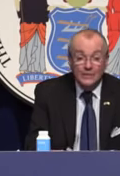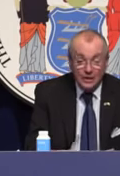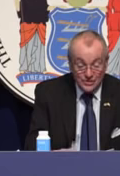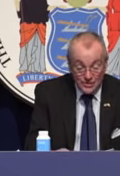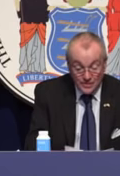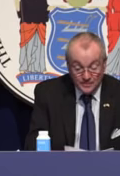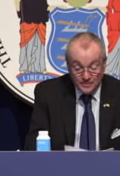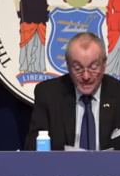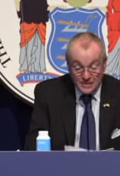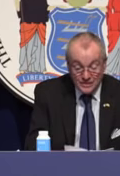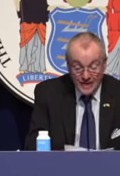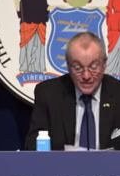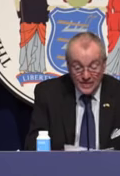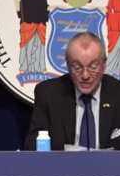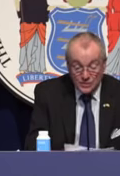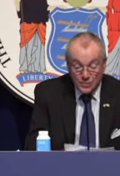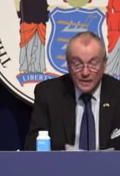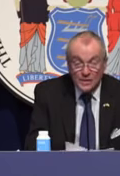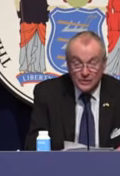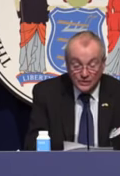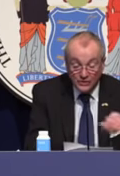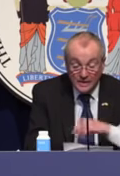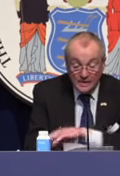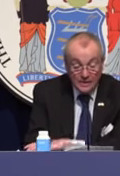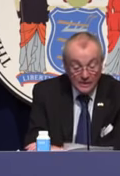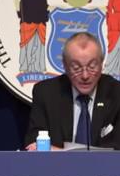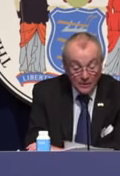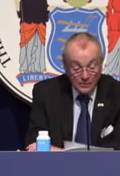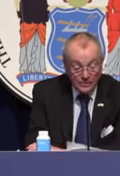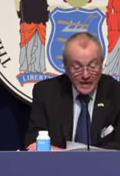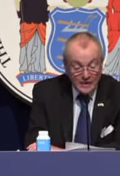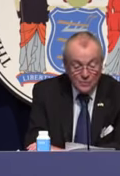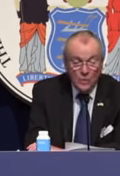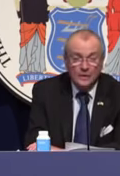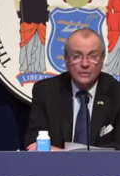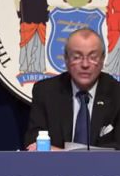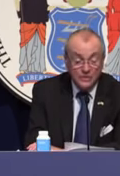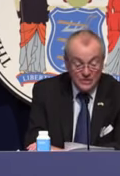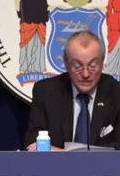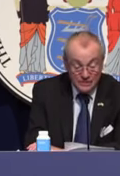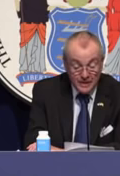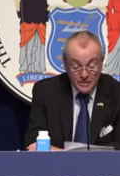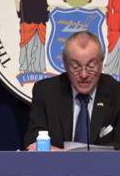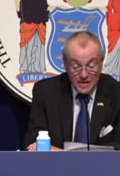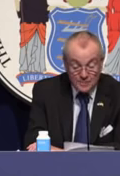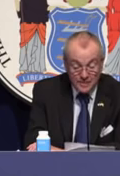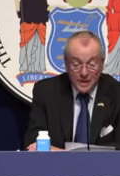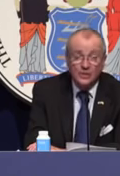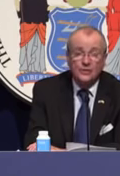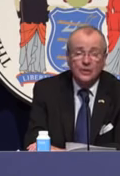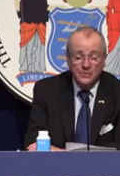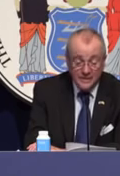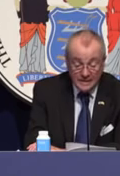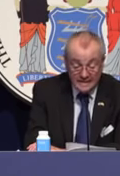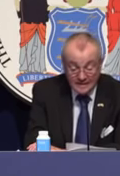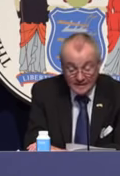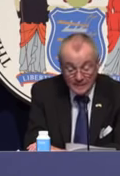our healthcare system, as of last night's reporting, as you can see, there were 6,137 patients hospitalized